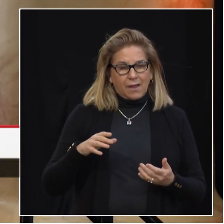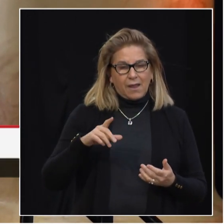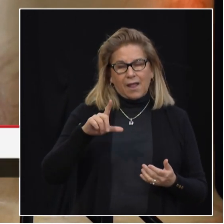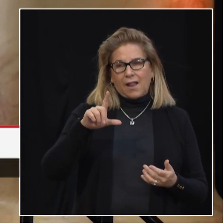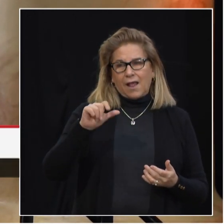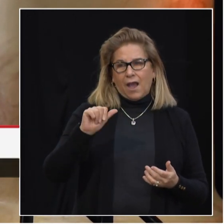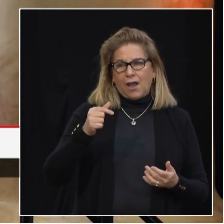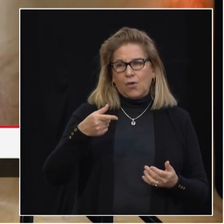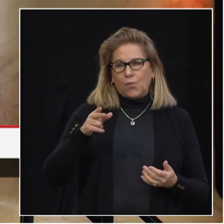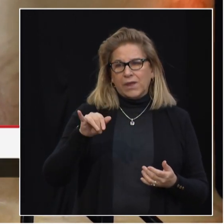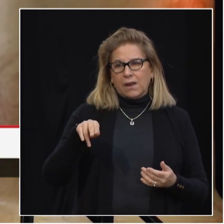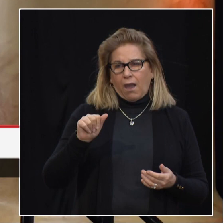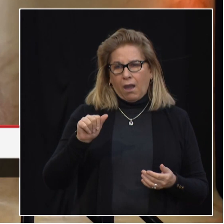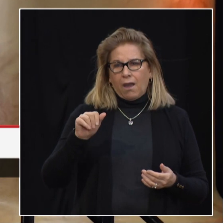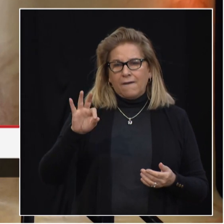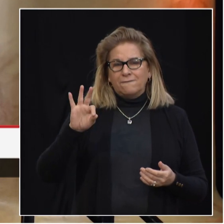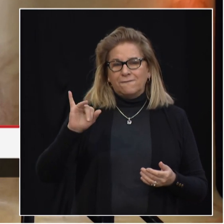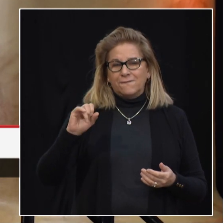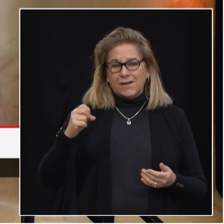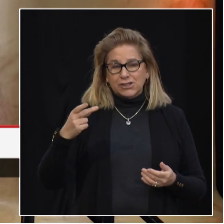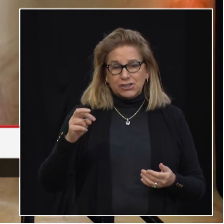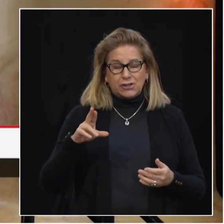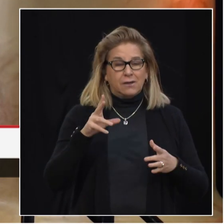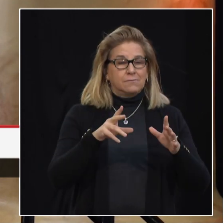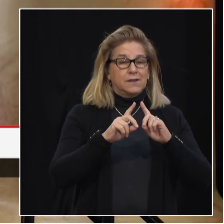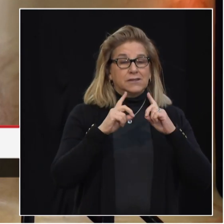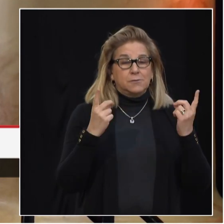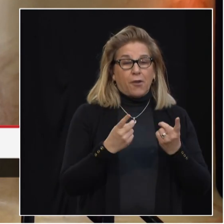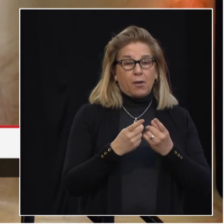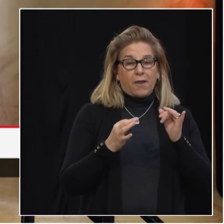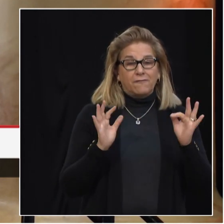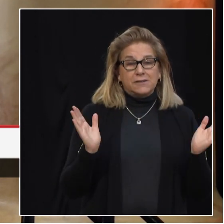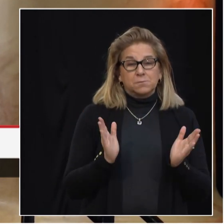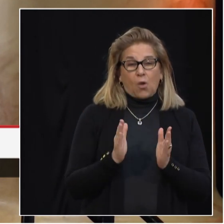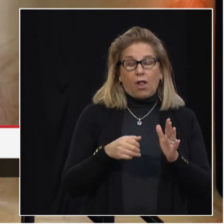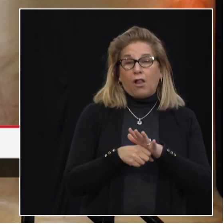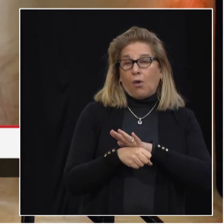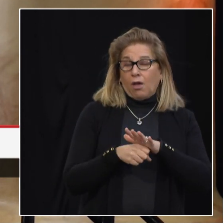and Local Businesses, Christy Whitfield.